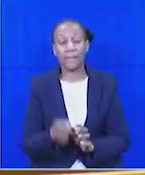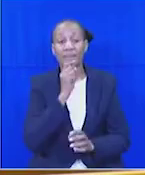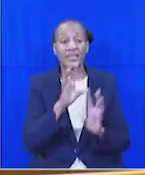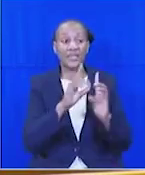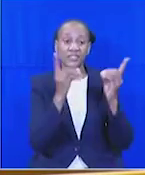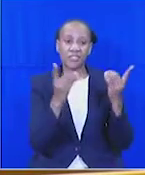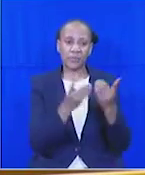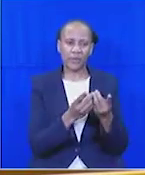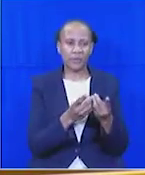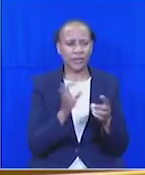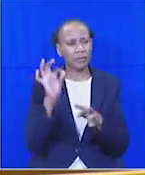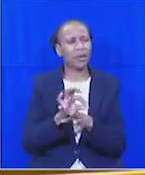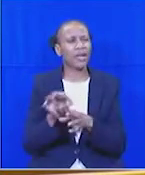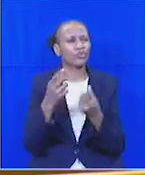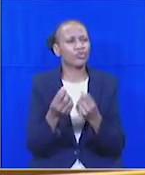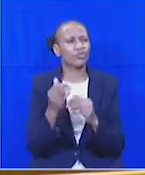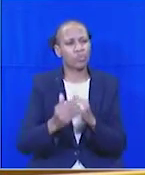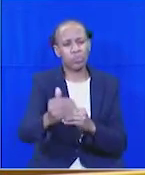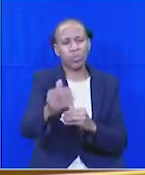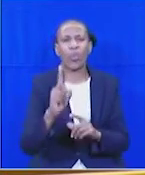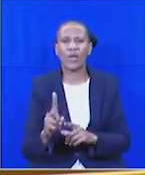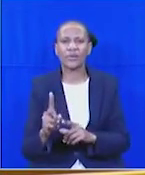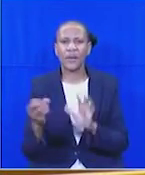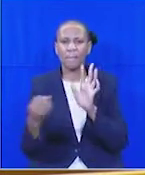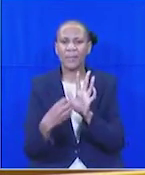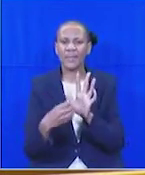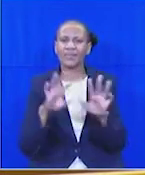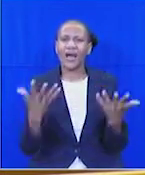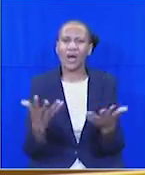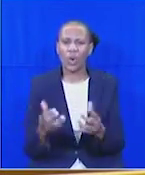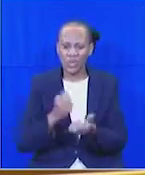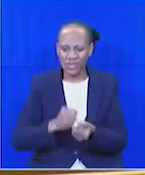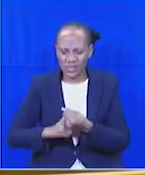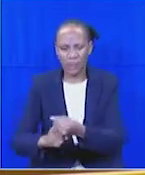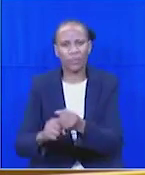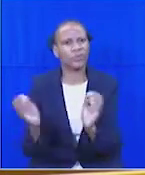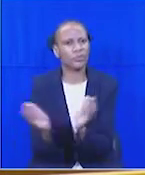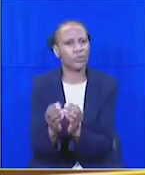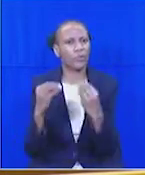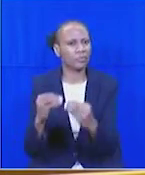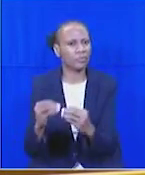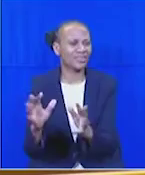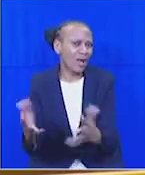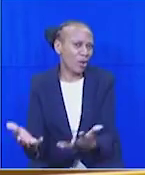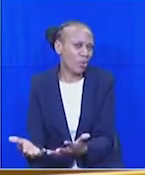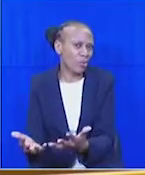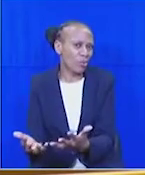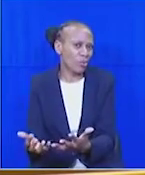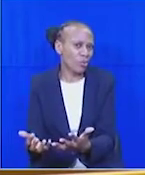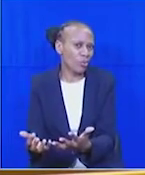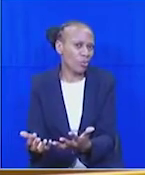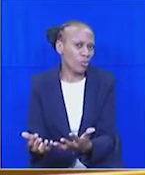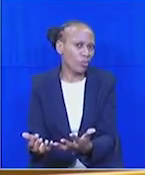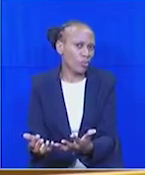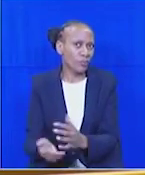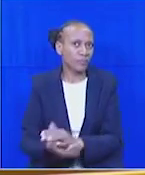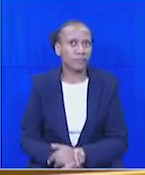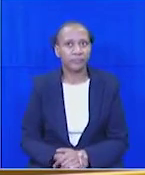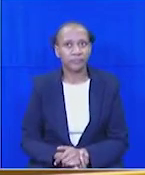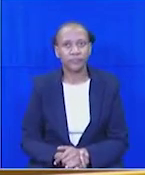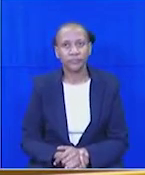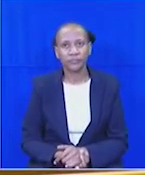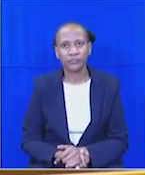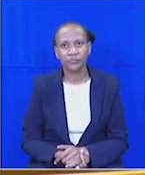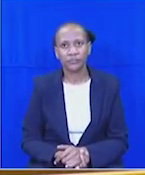plans on doing pretty much nothing to promote market access for small-scale farmers who are suffocated out of the system by the more established